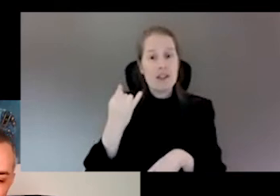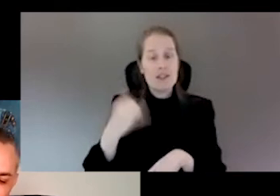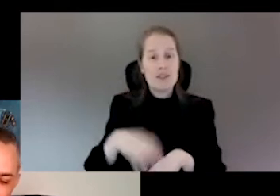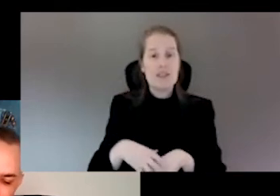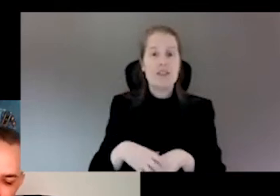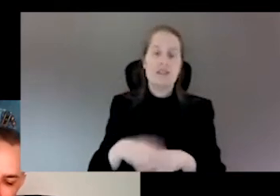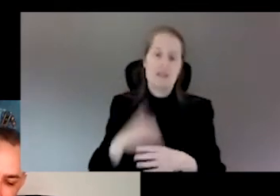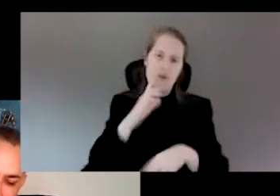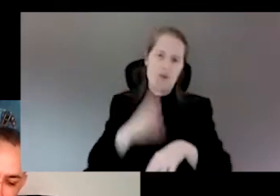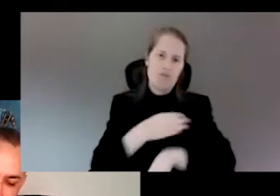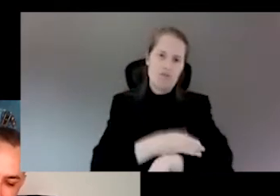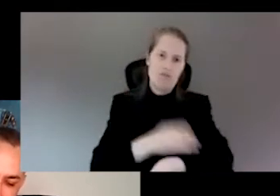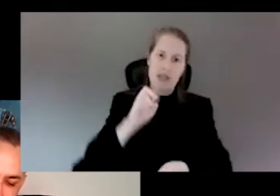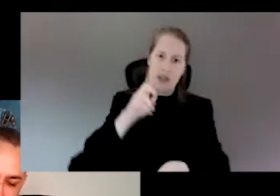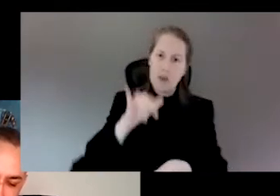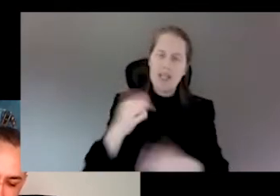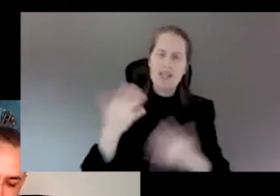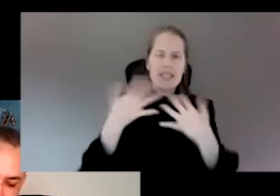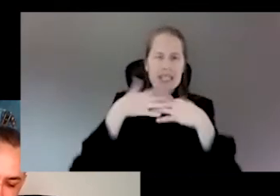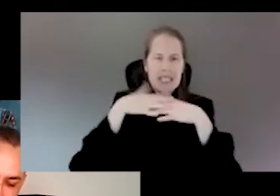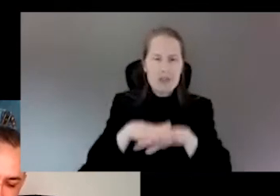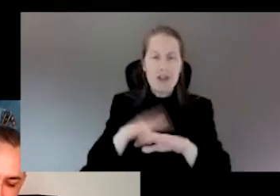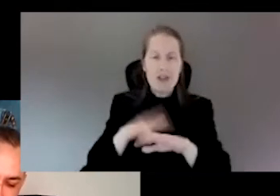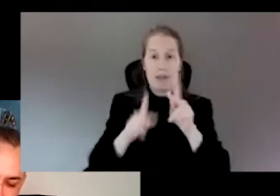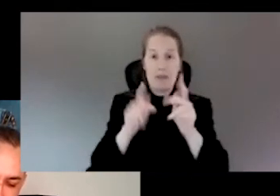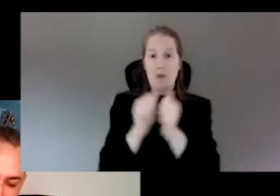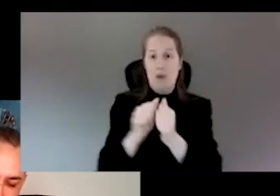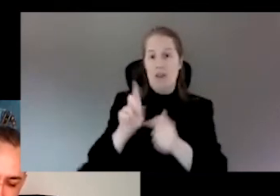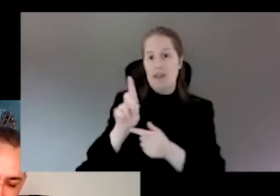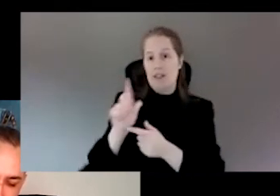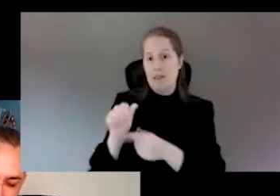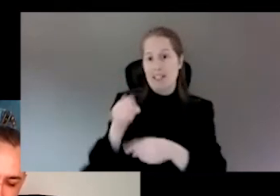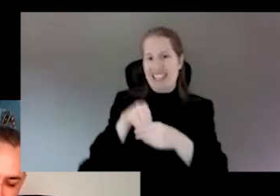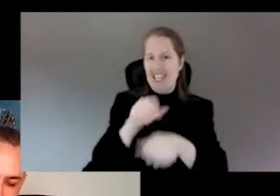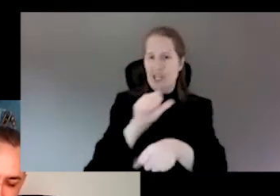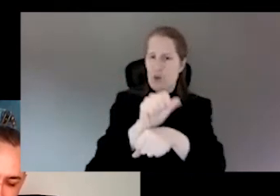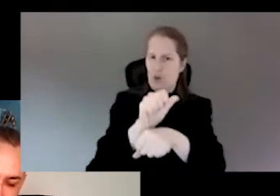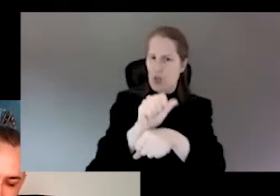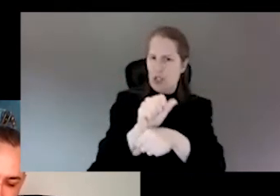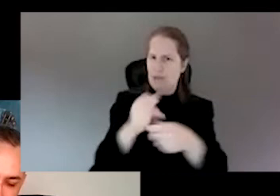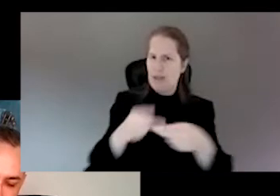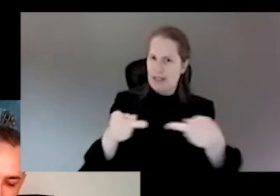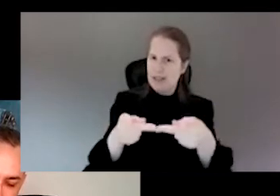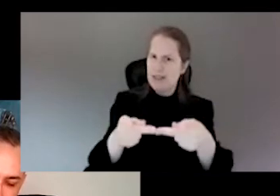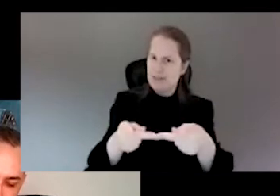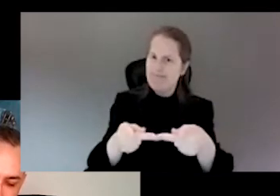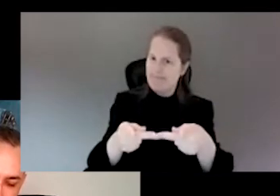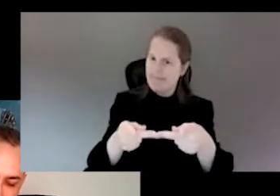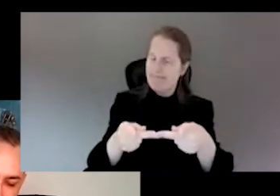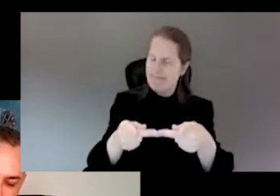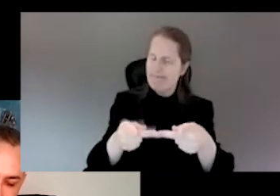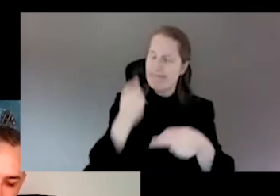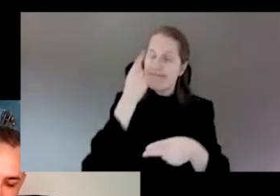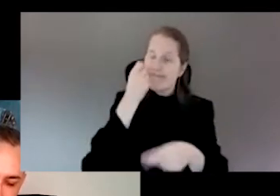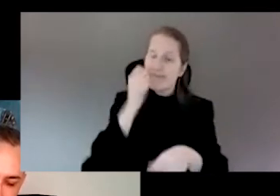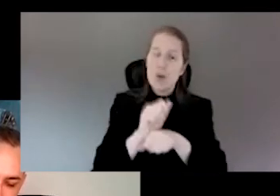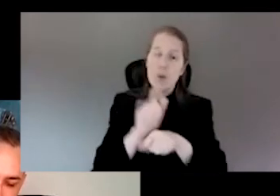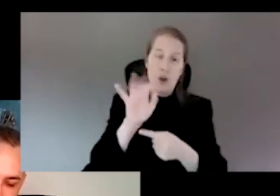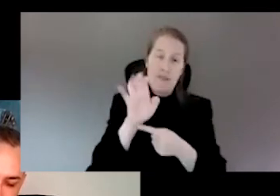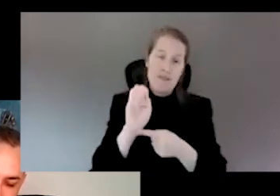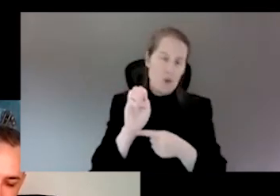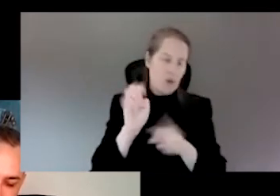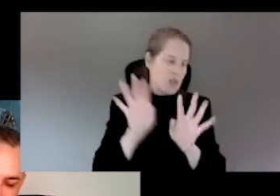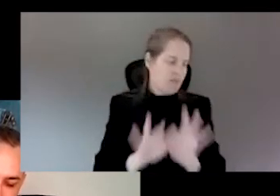the integration of people with disabilities in the workforce. The workforce is a key